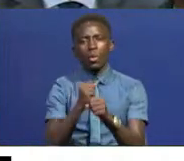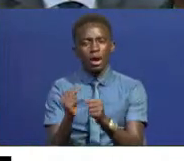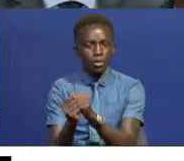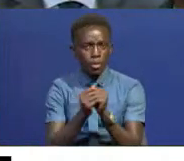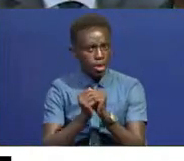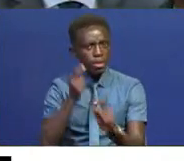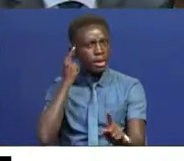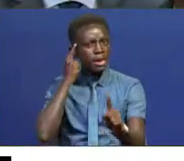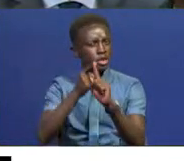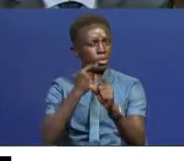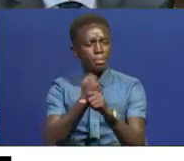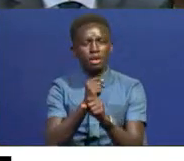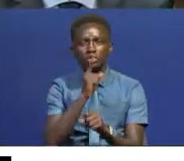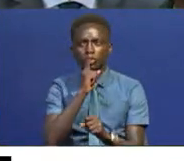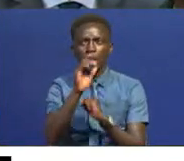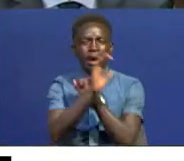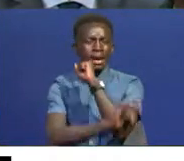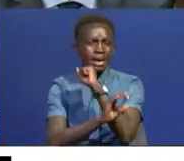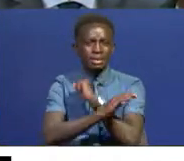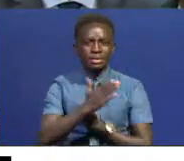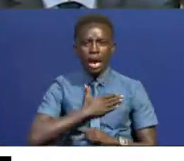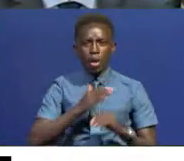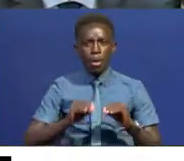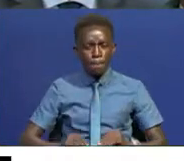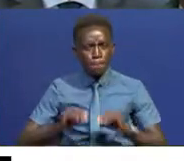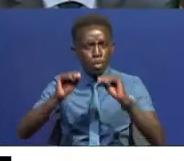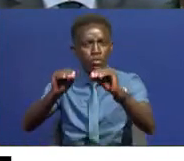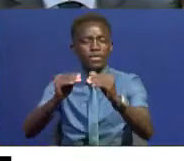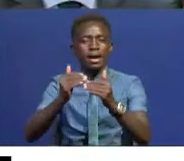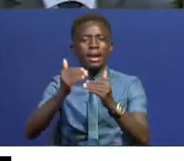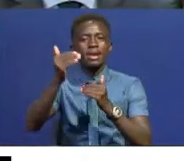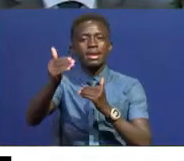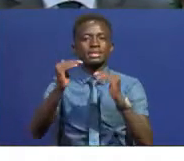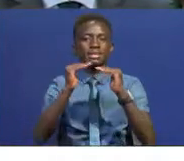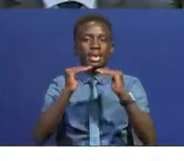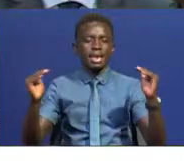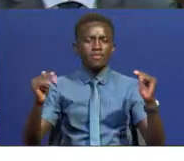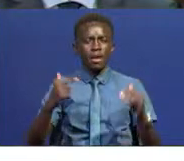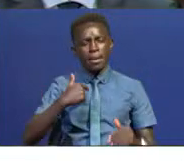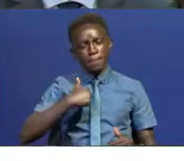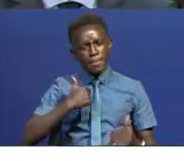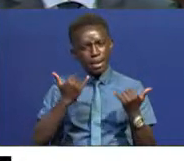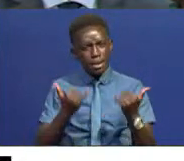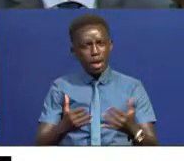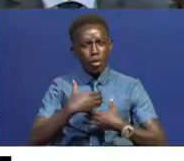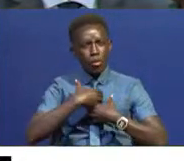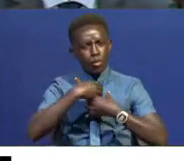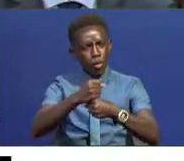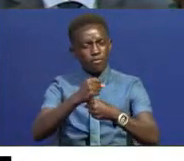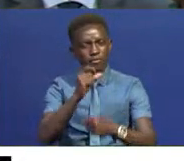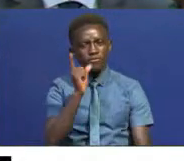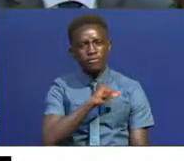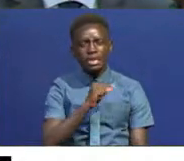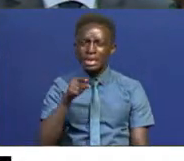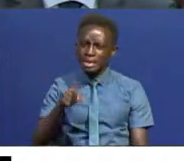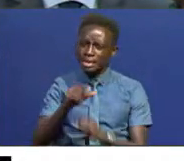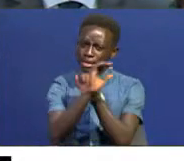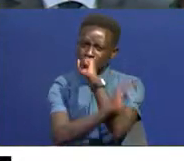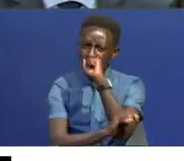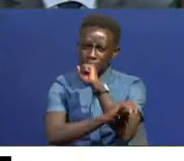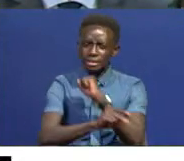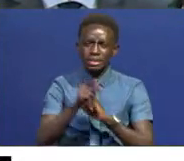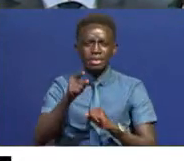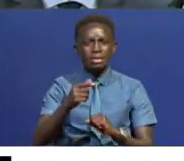our country to the next level. And I am very confident this country is a country of tremendous